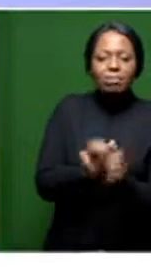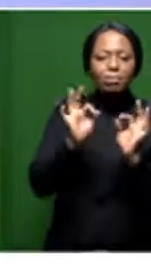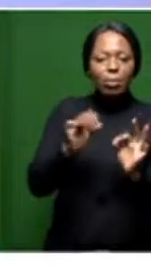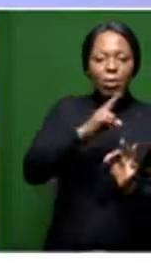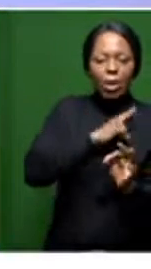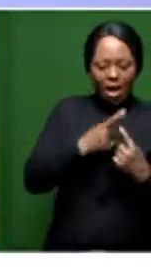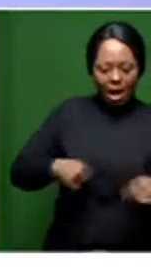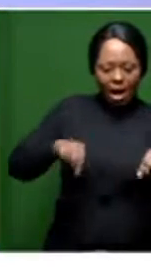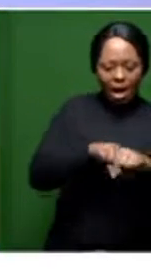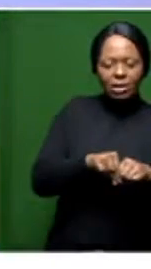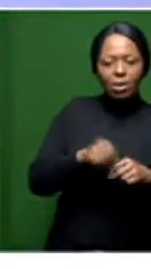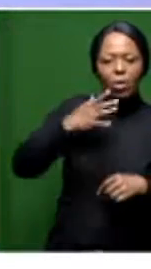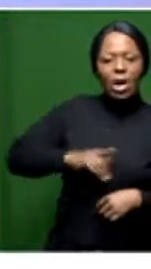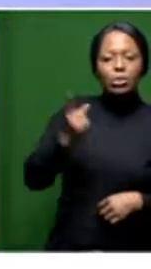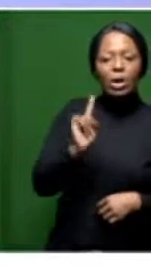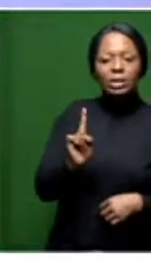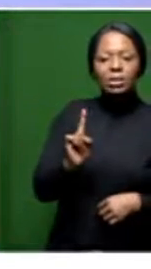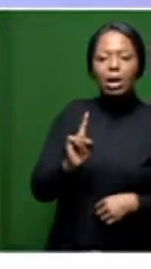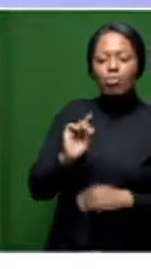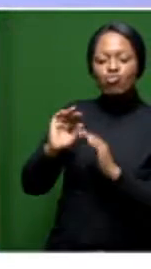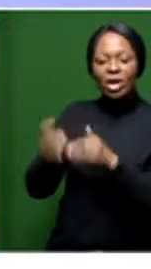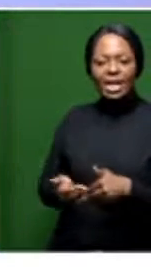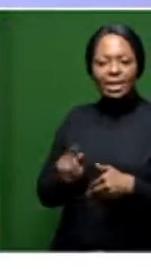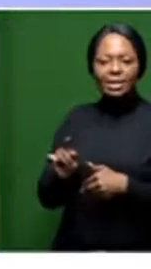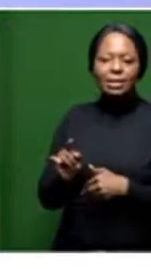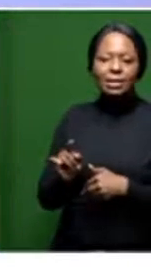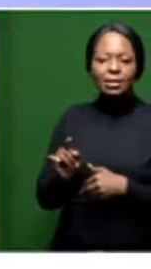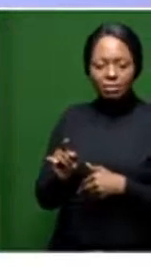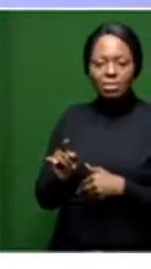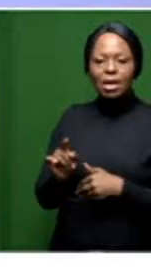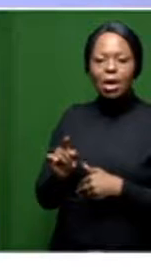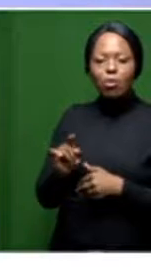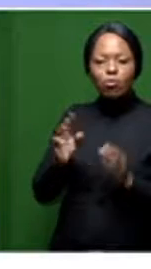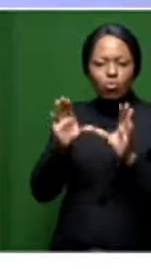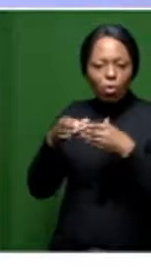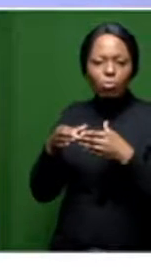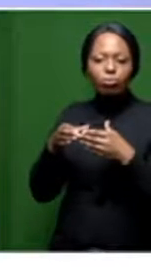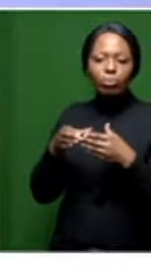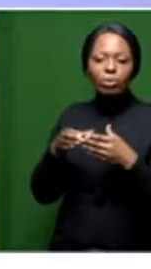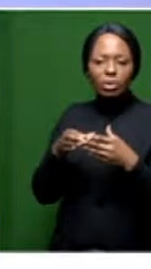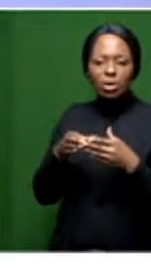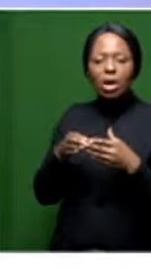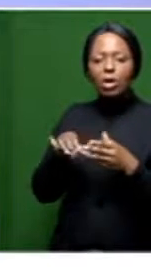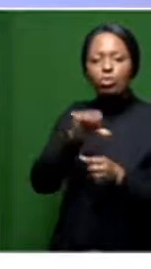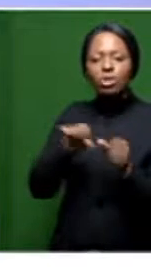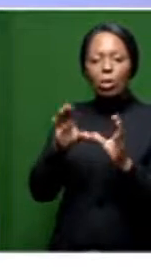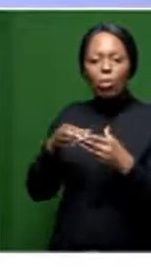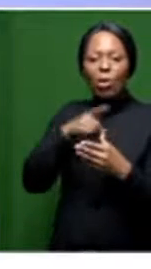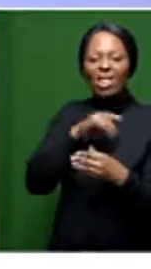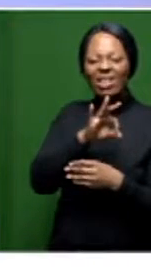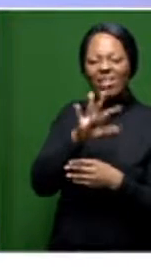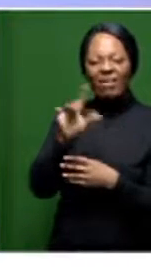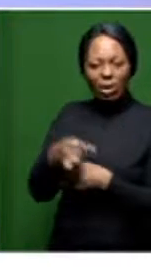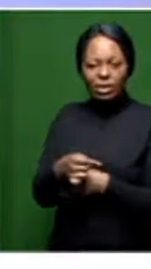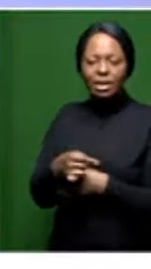us protecting the staff of the First Rand Group, and there's 40,000 of them. This was offered to them as